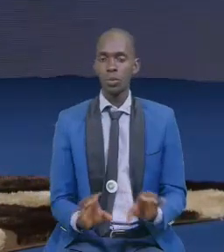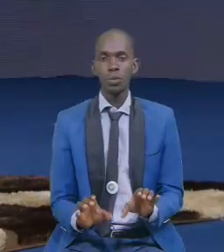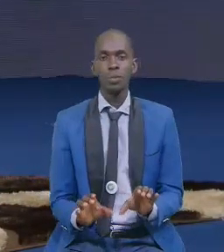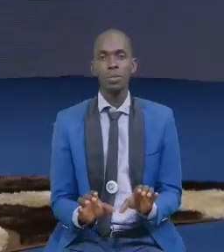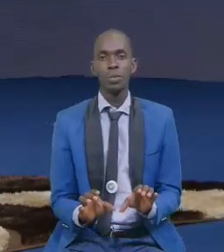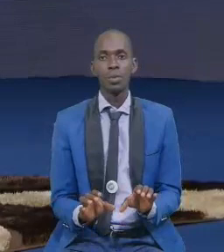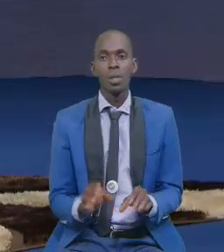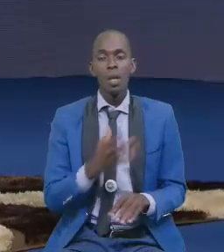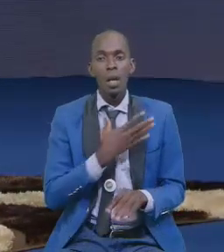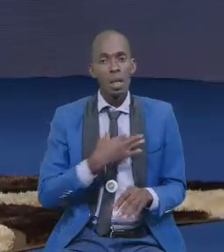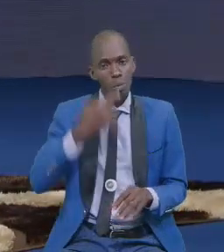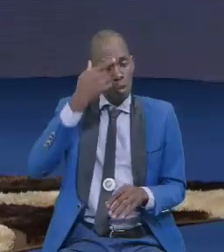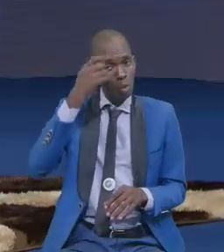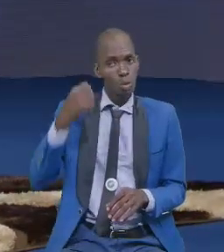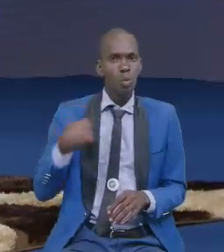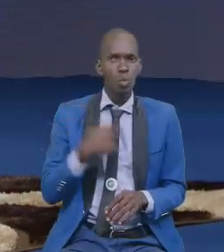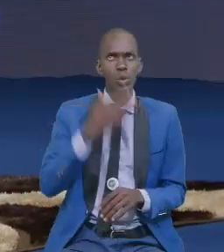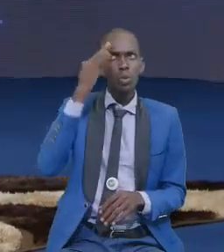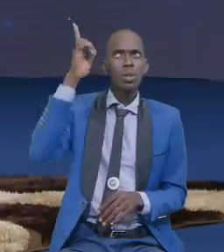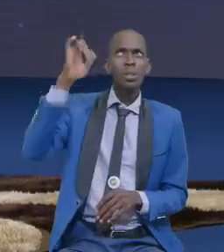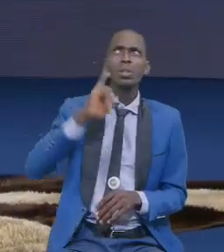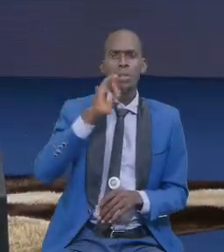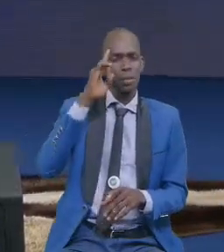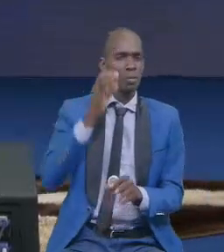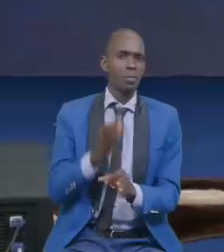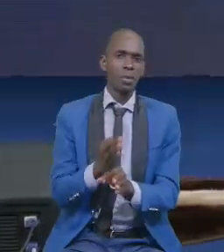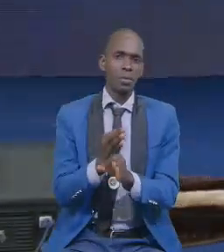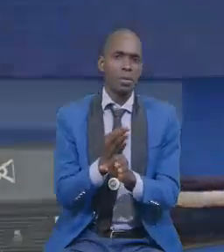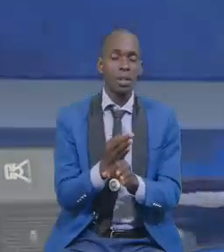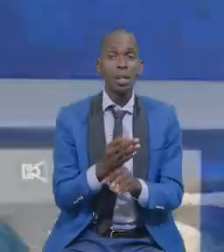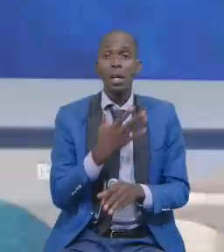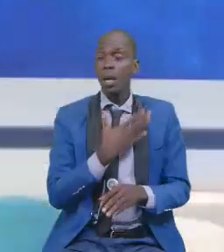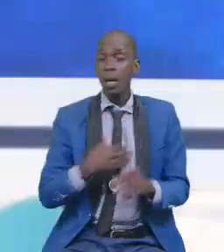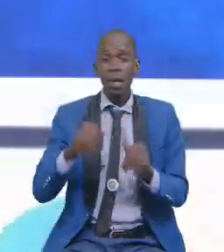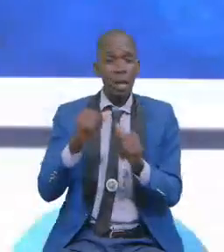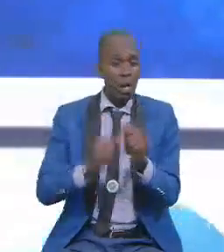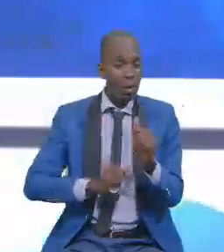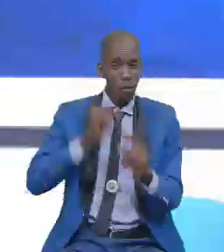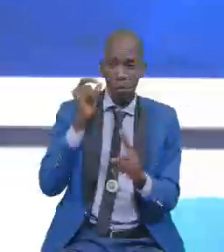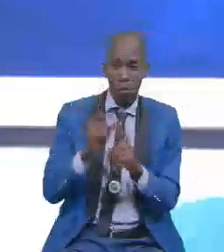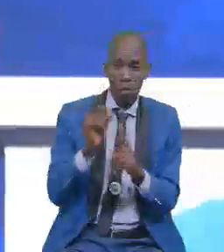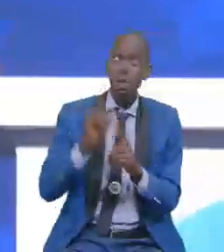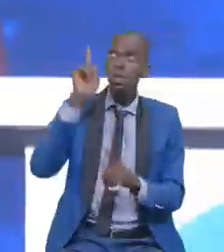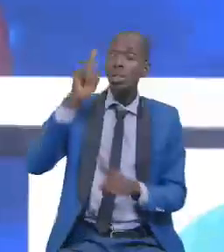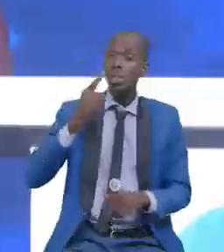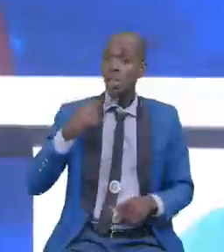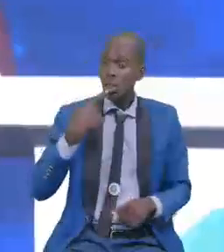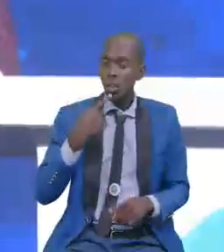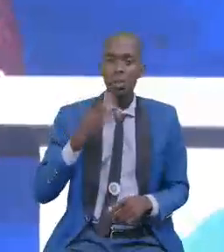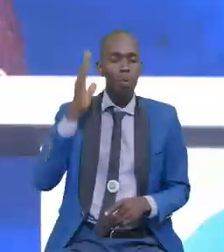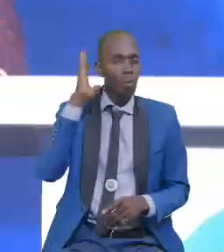And because we know he's a faithful God, and every word he said will be